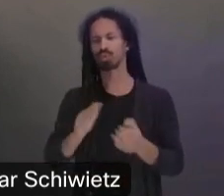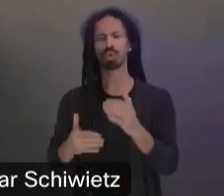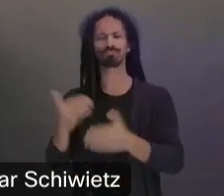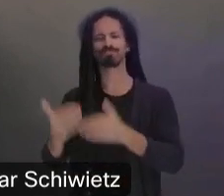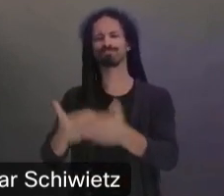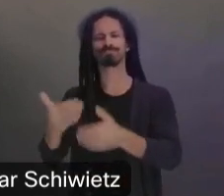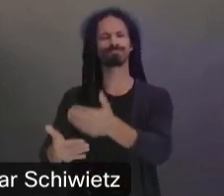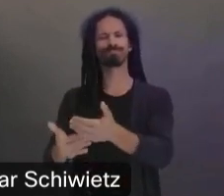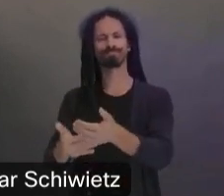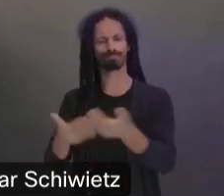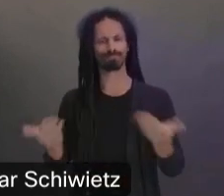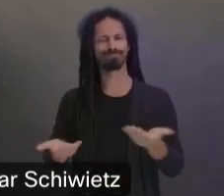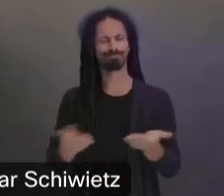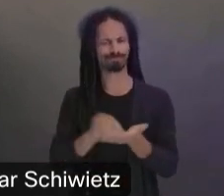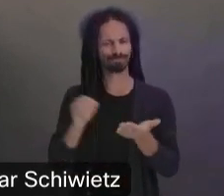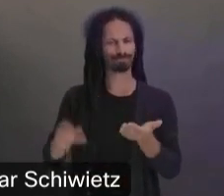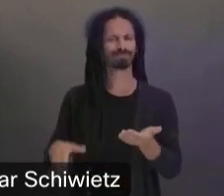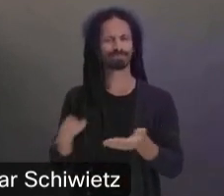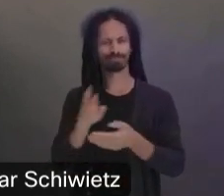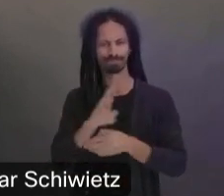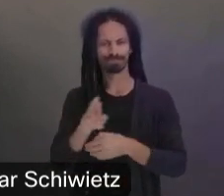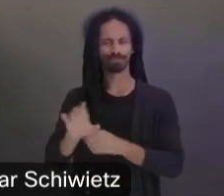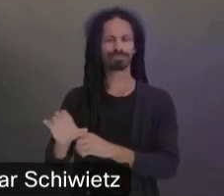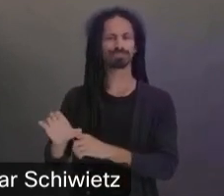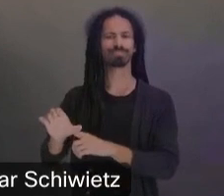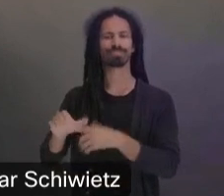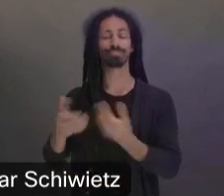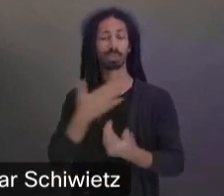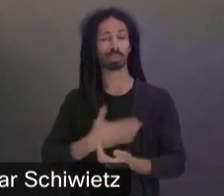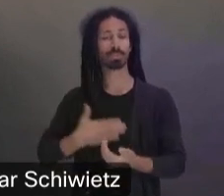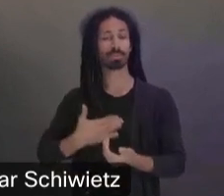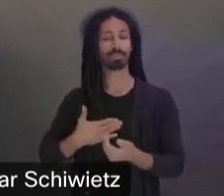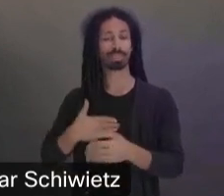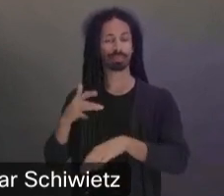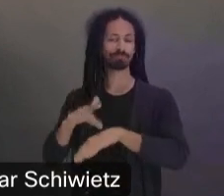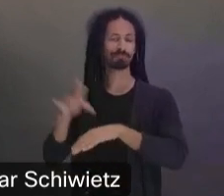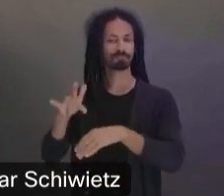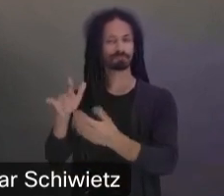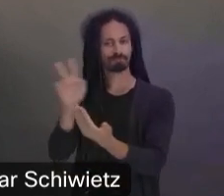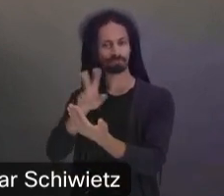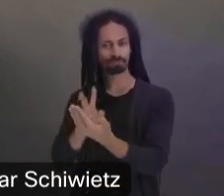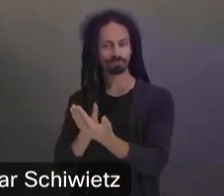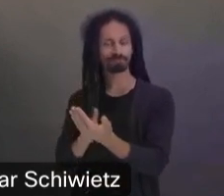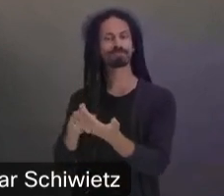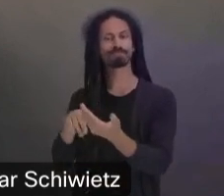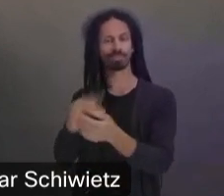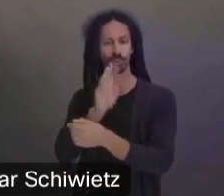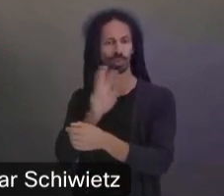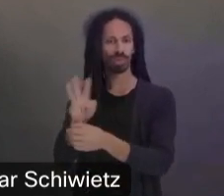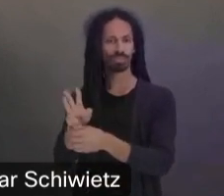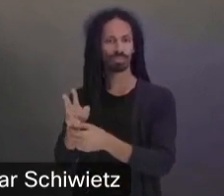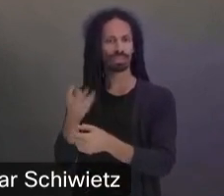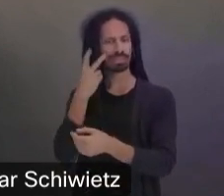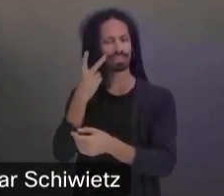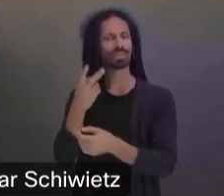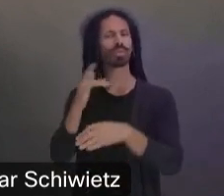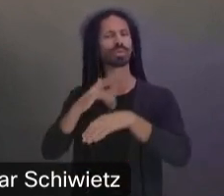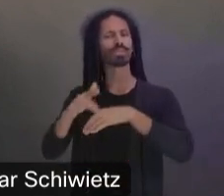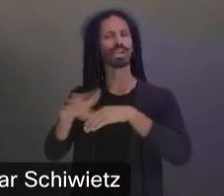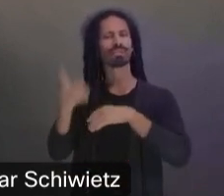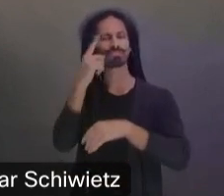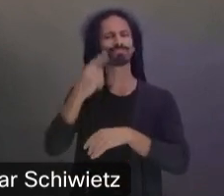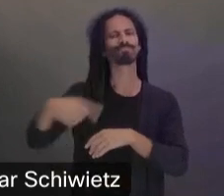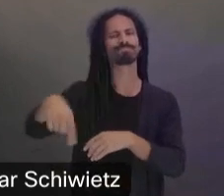Polytechnic. Please go to our website to find all the different kinds of resources available to you as a